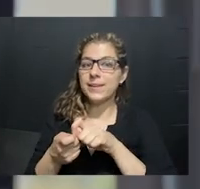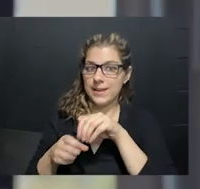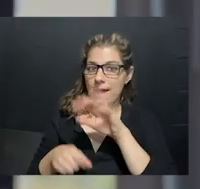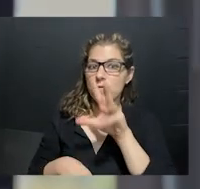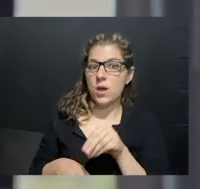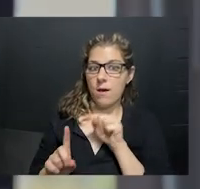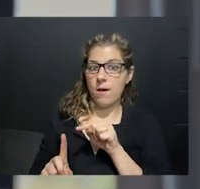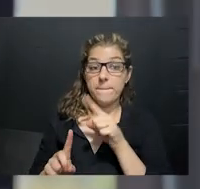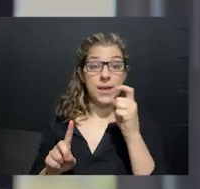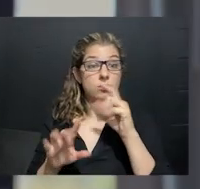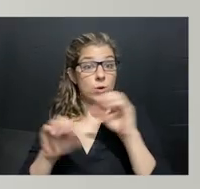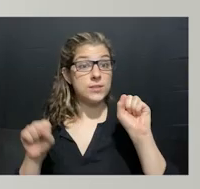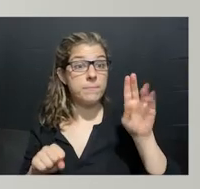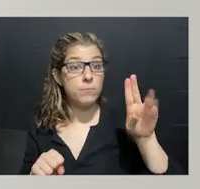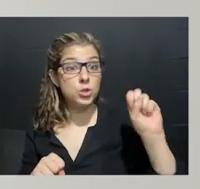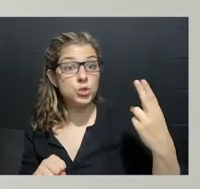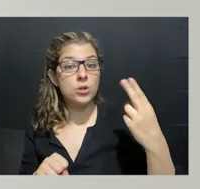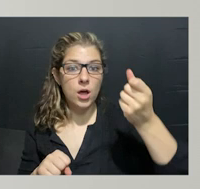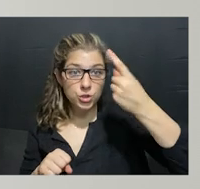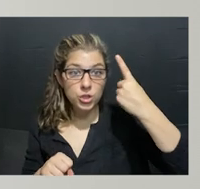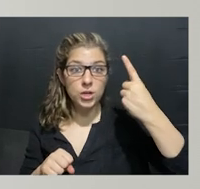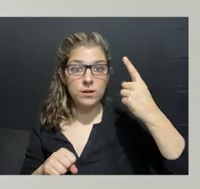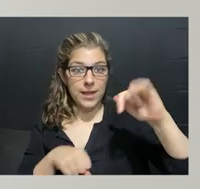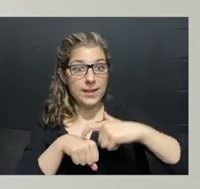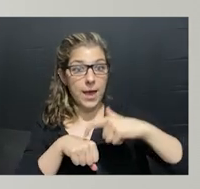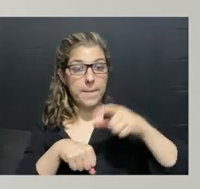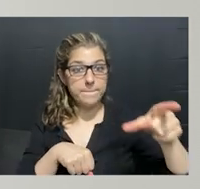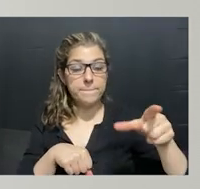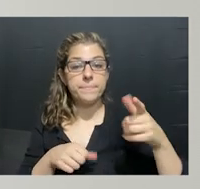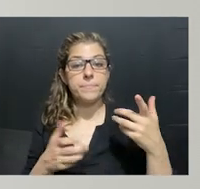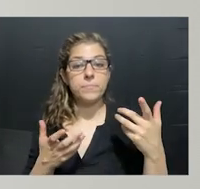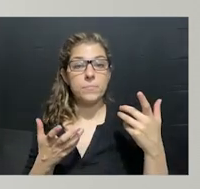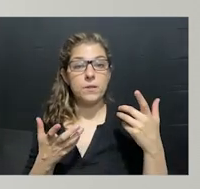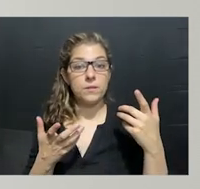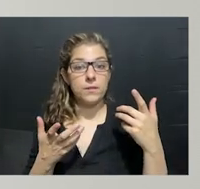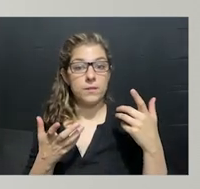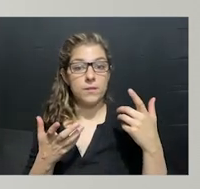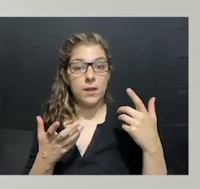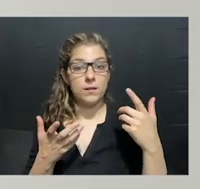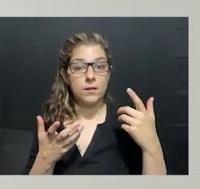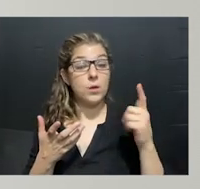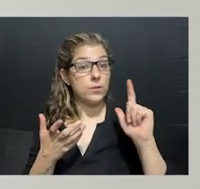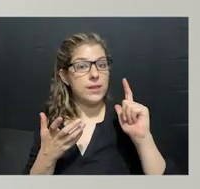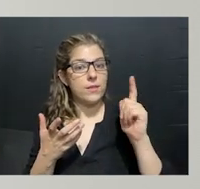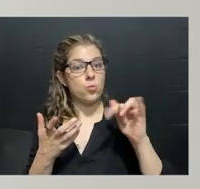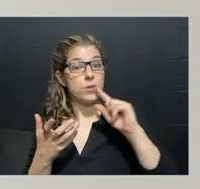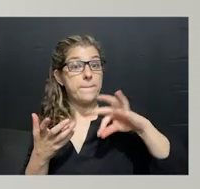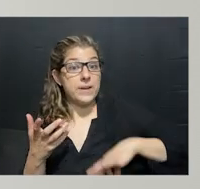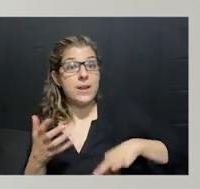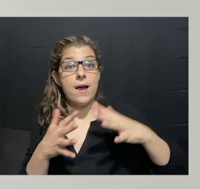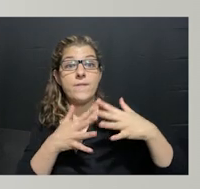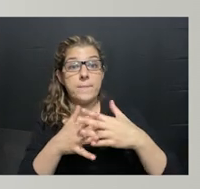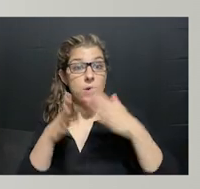Africa, because President Bush understood at that moment that would redound eventually to the benefit